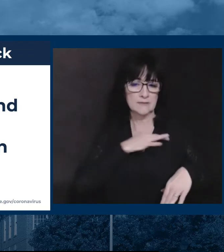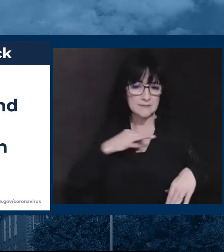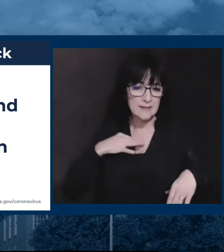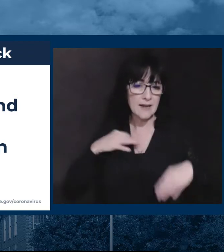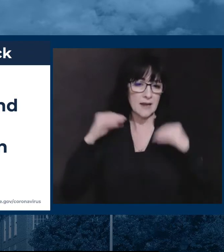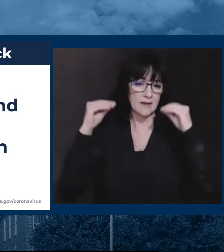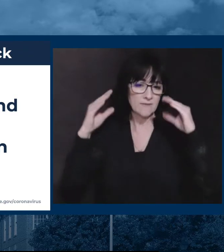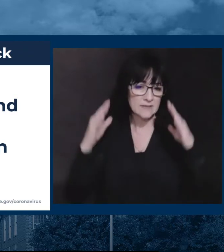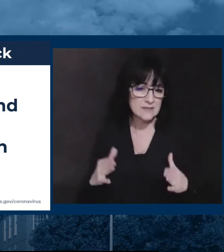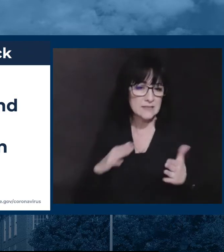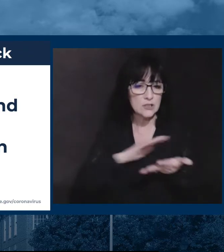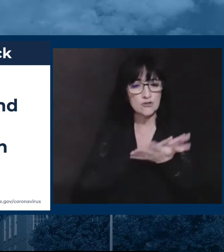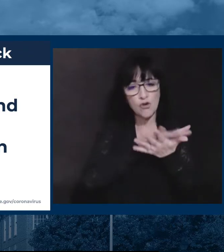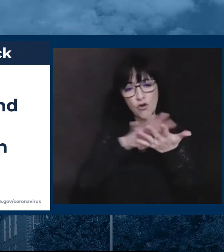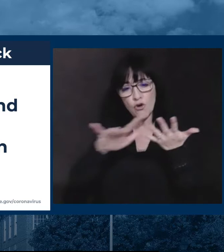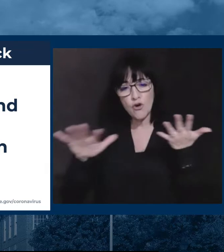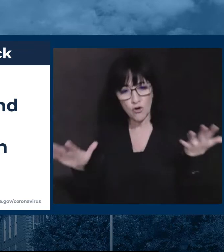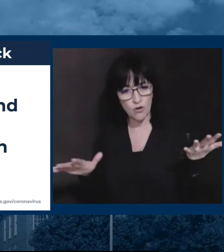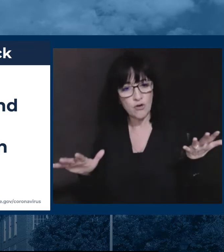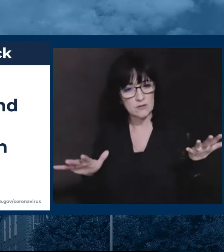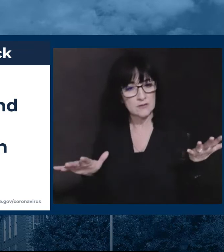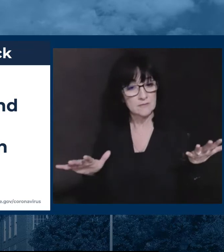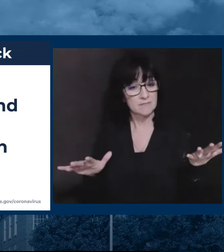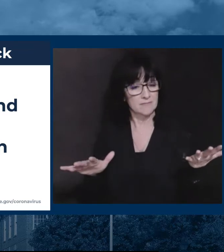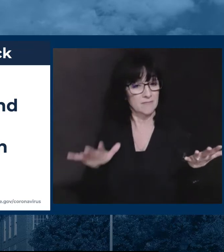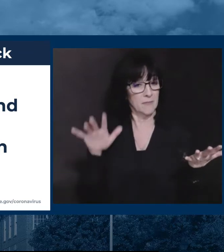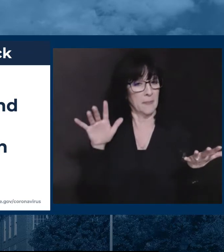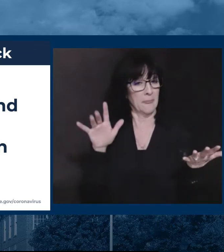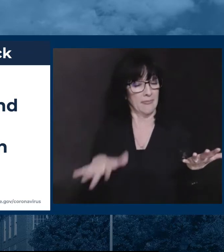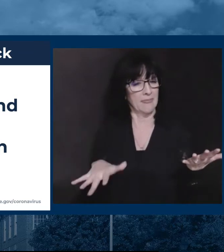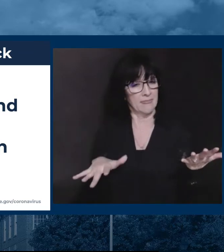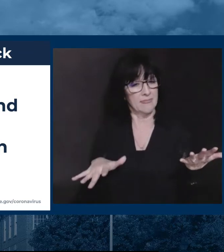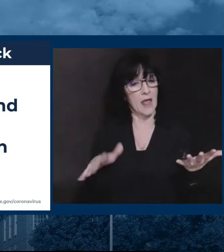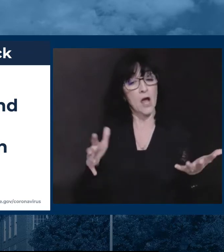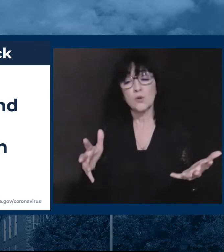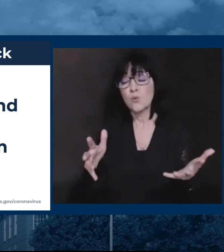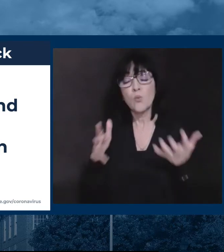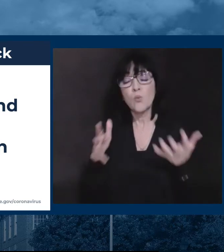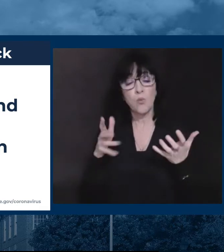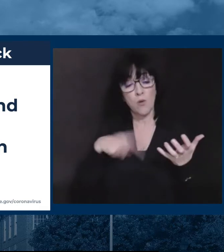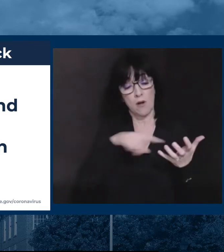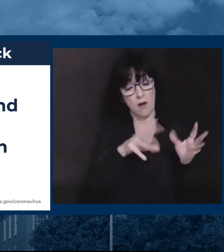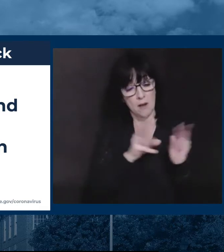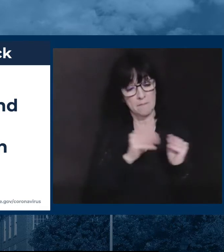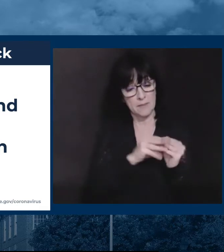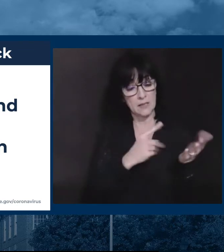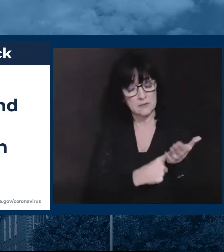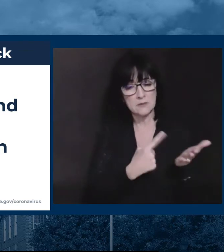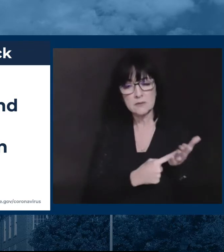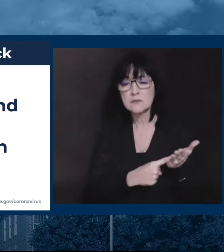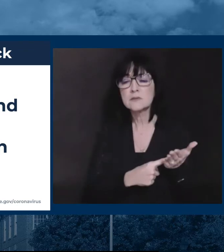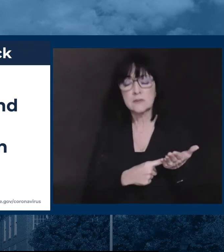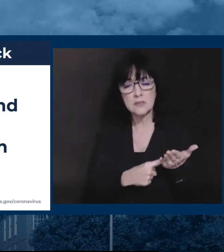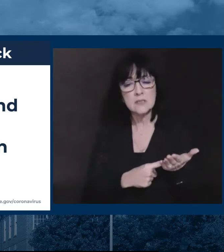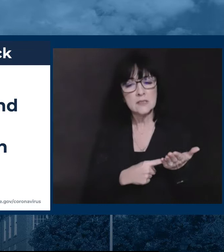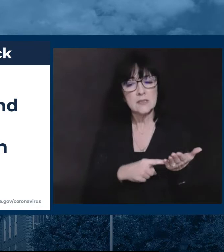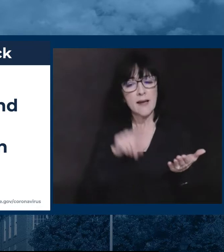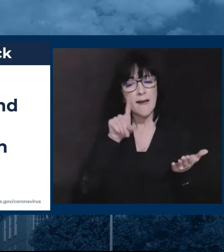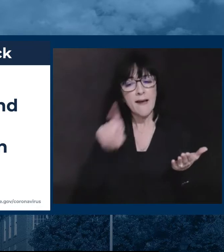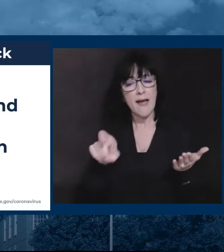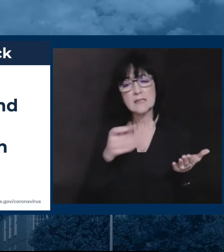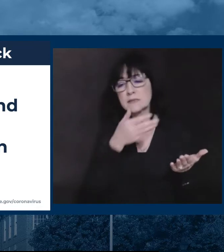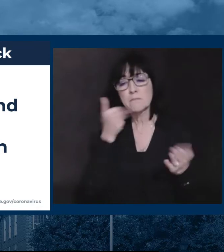look at those. The amazing one was this request for clear, concise,